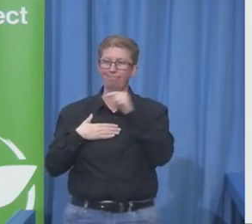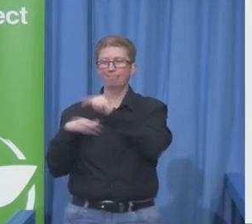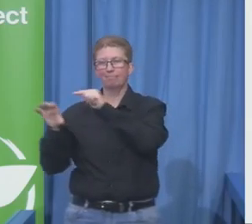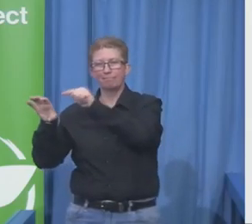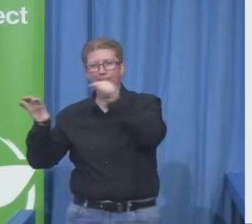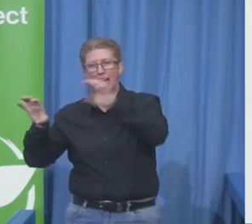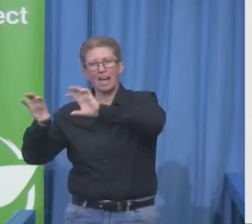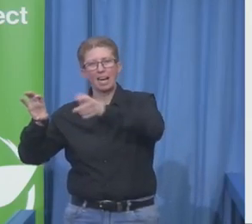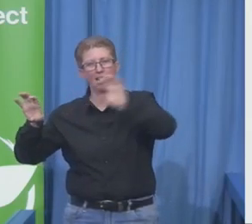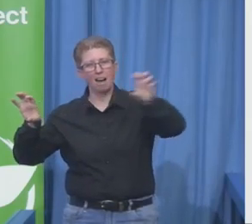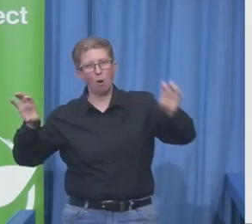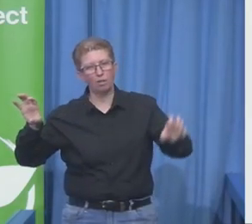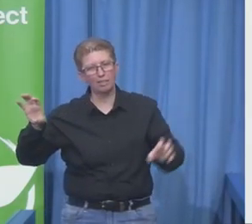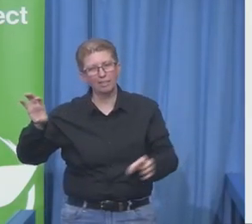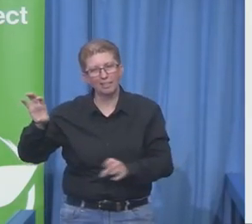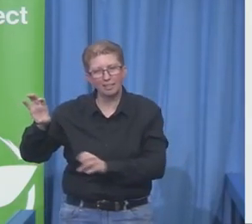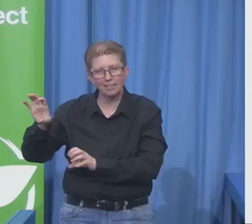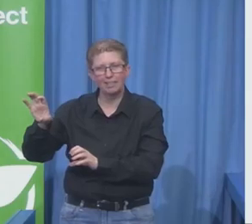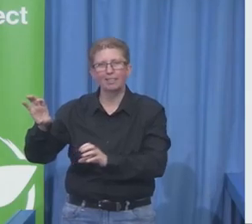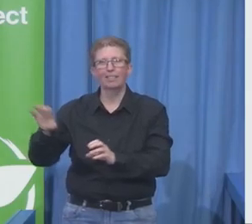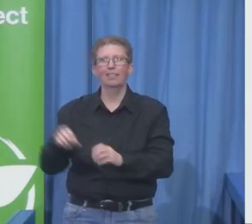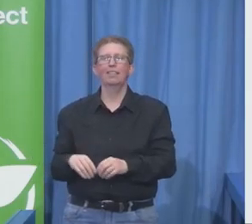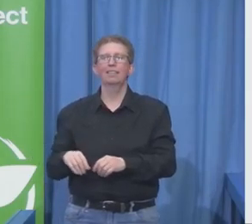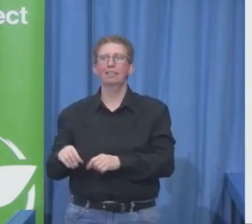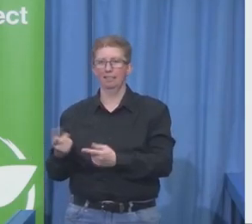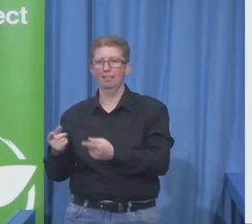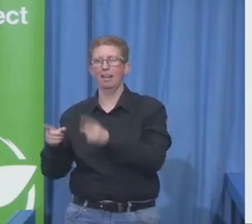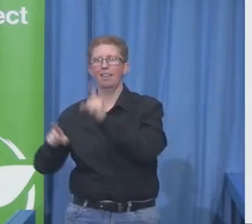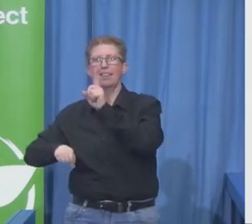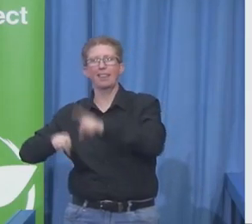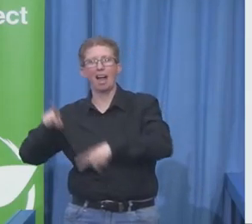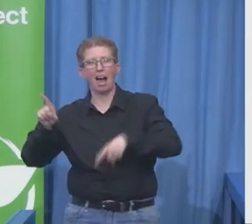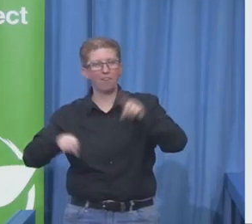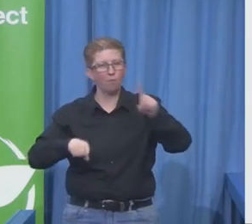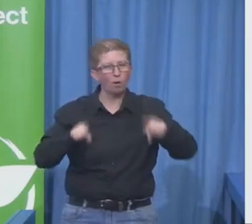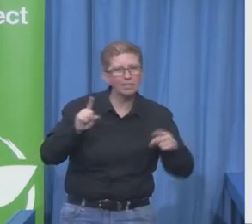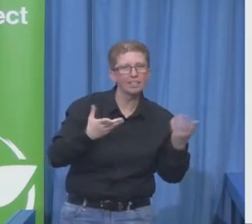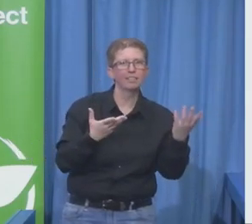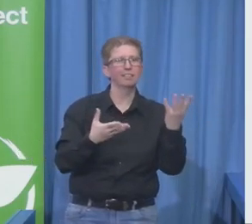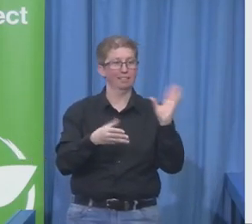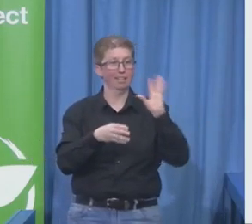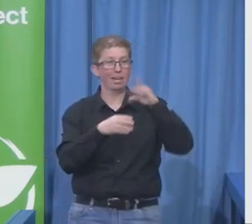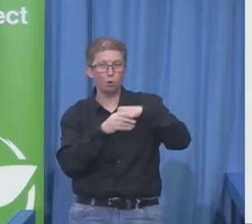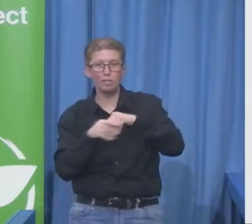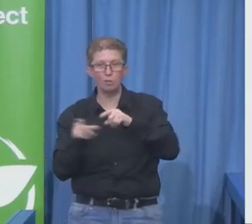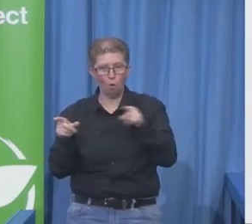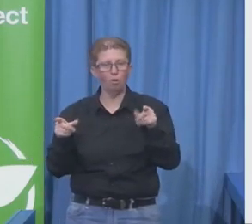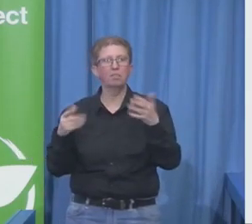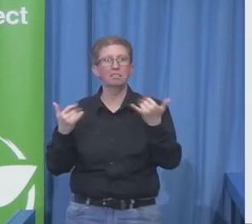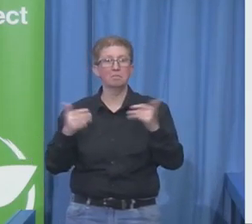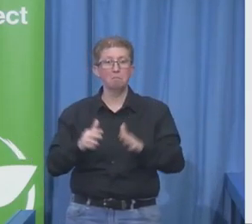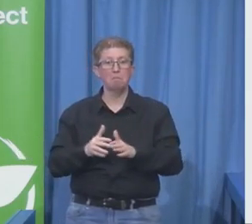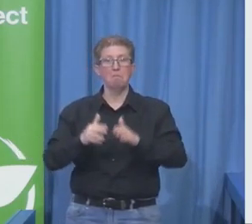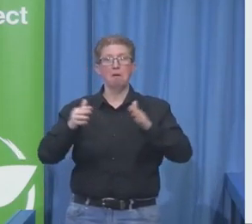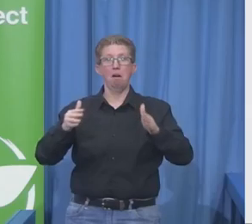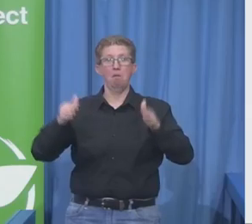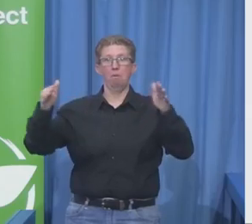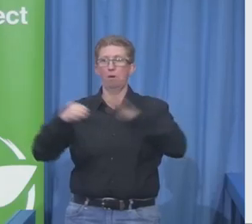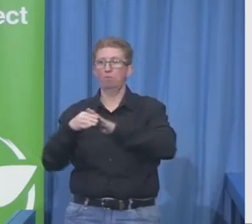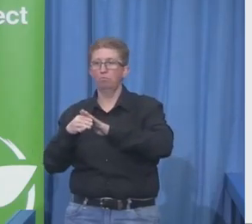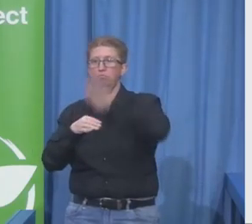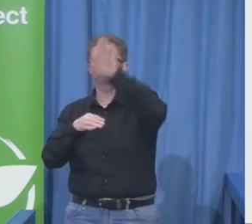and inclusion and have more and more employees being part of our workforce with disabilities.